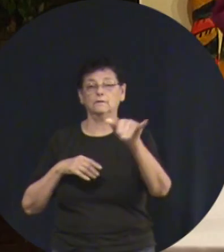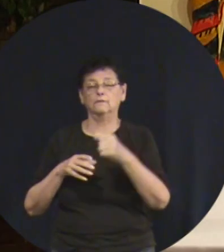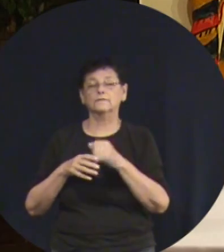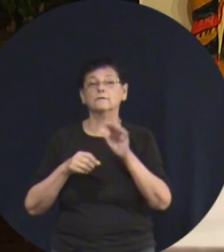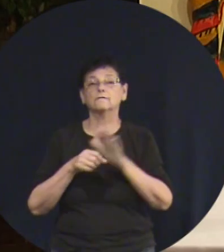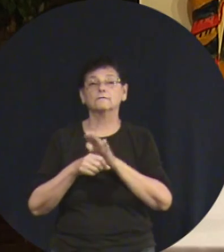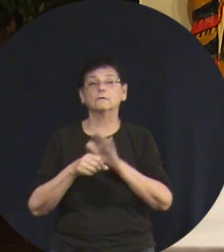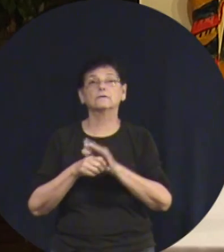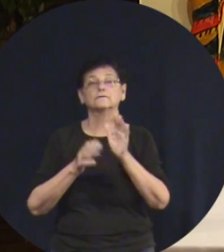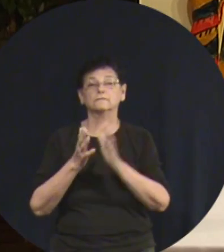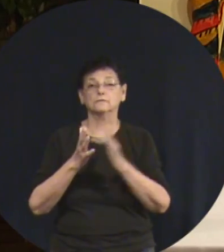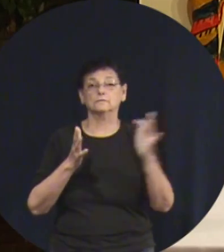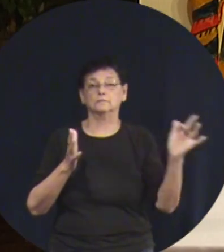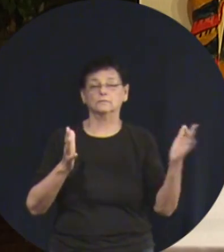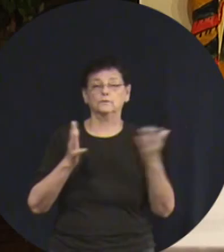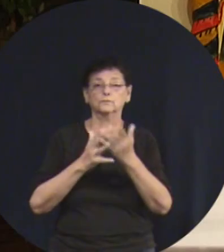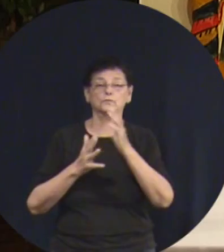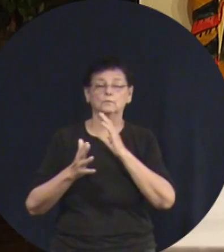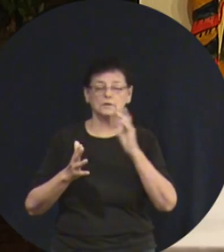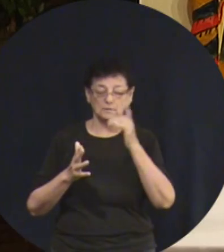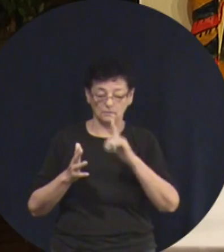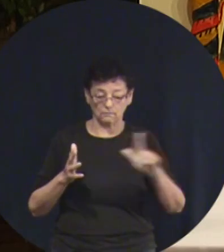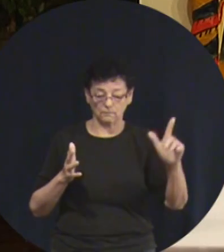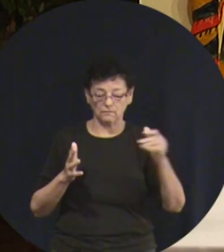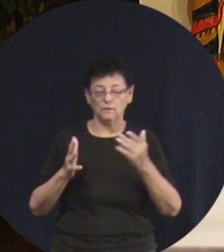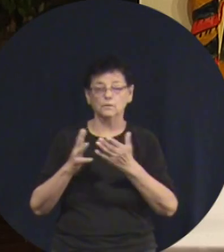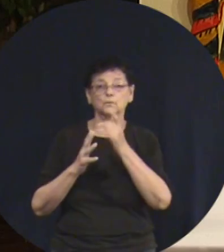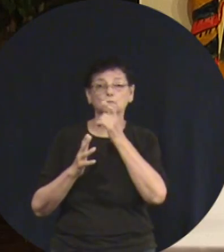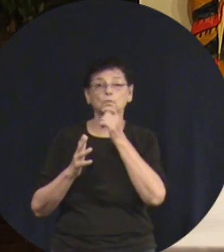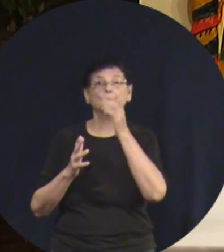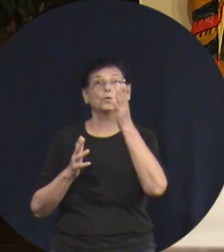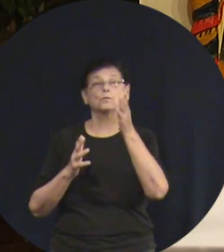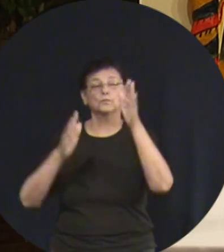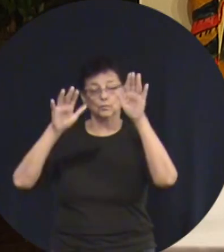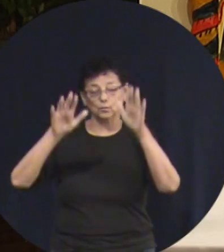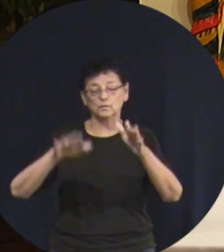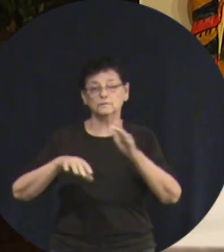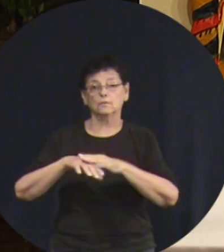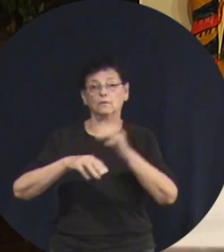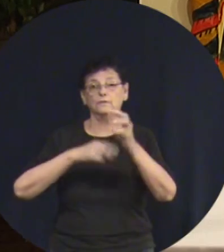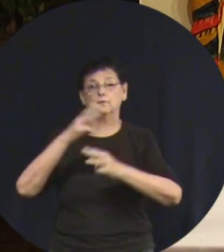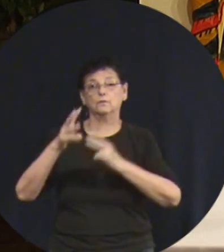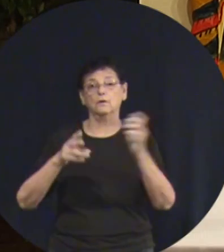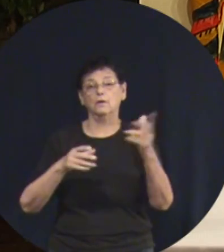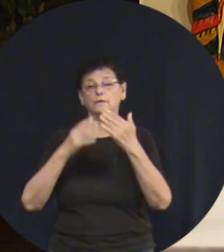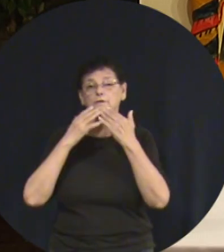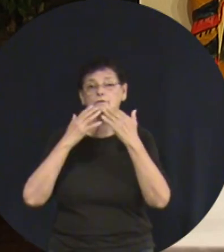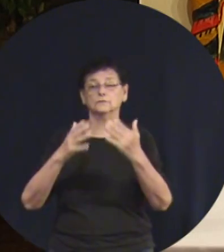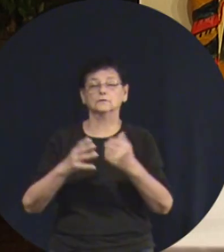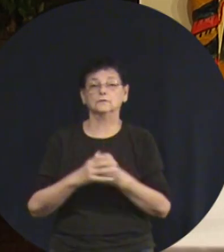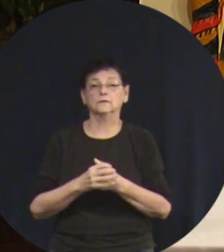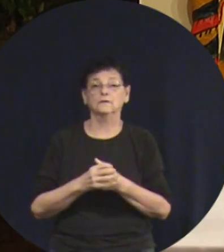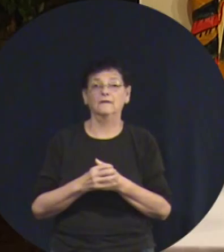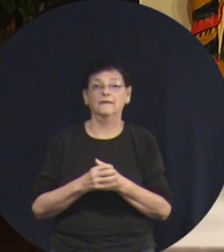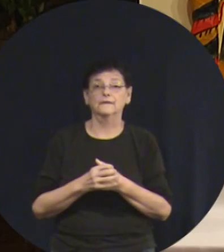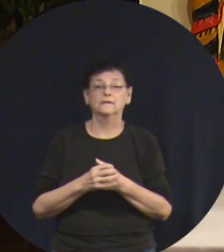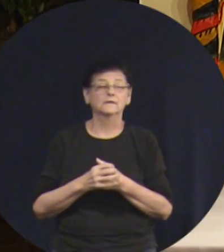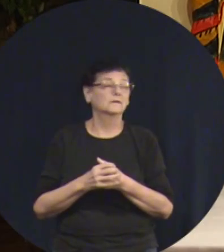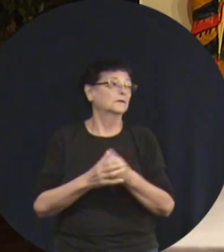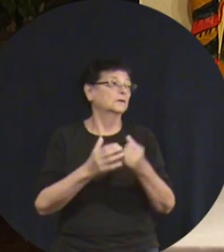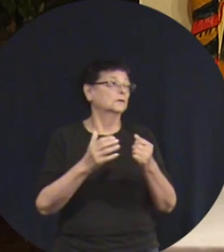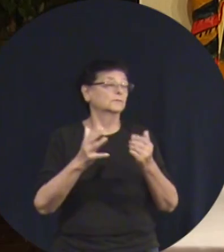and salvation of all the world. Be pleased to confirm in faith and charity your pilgrim church on earth, with your